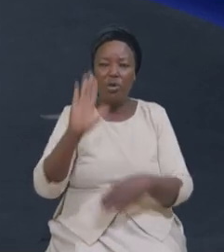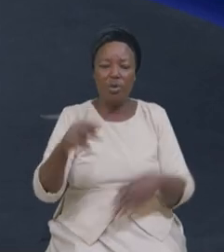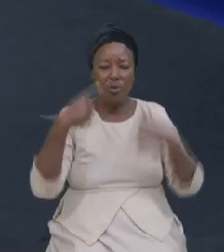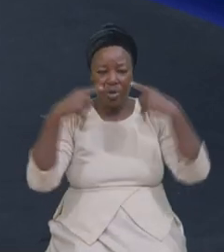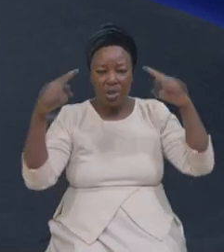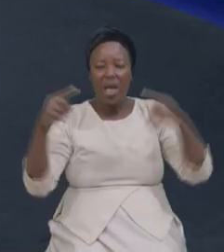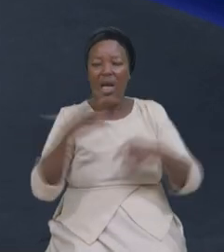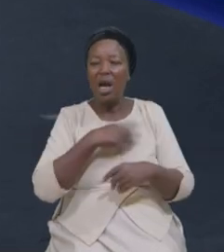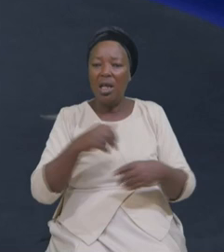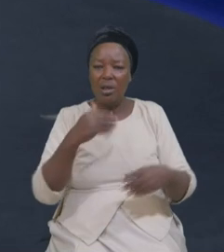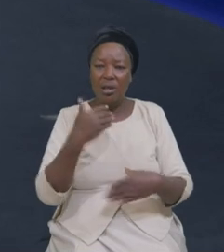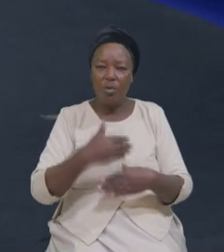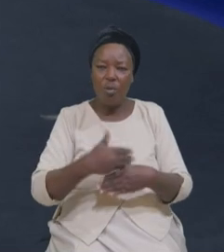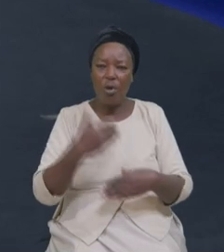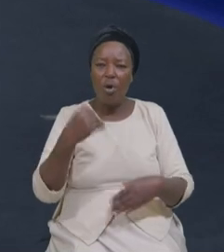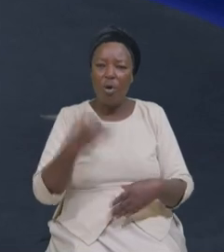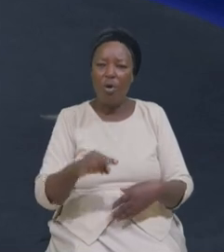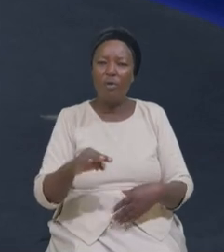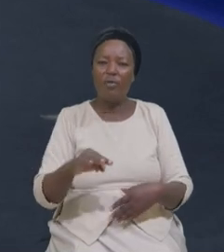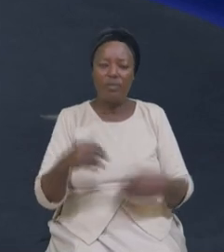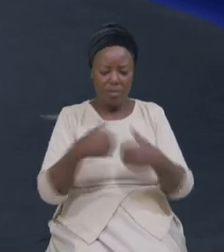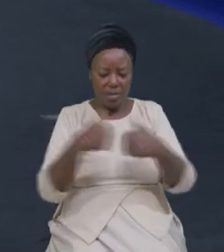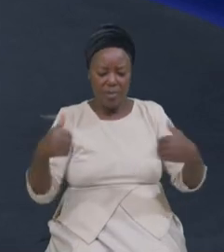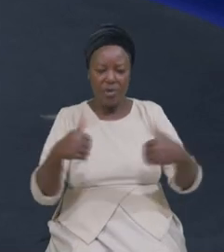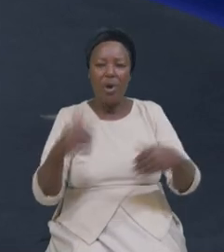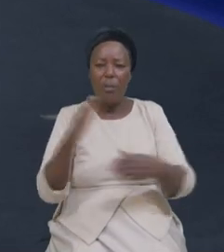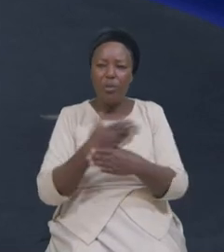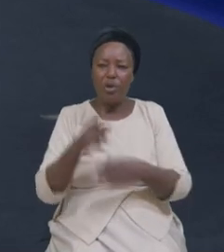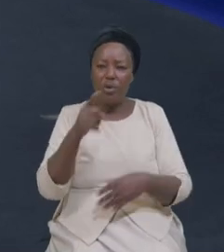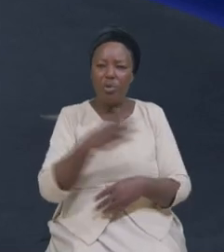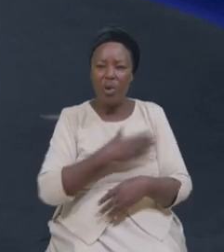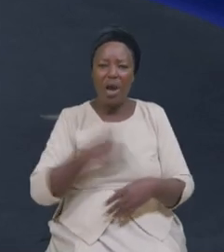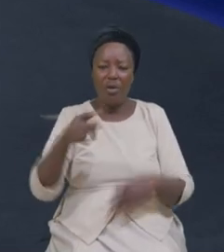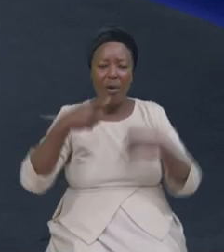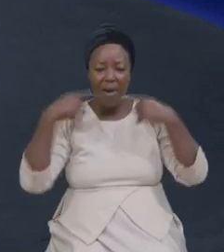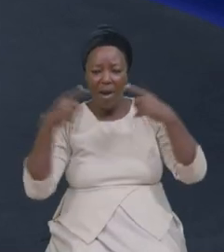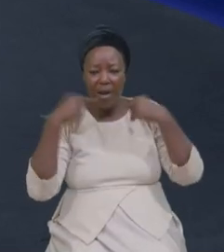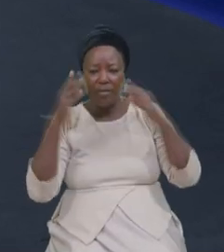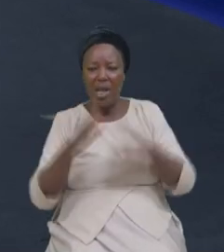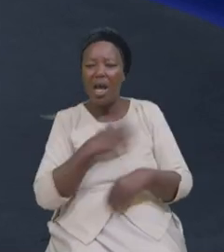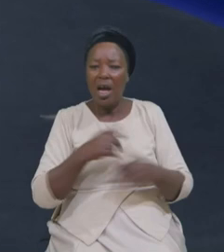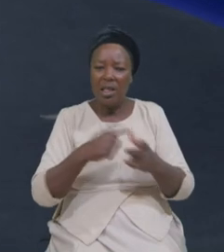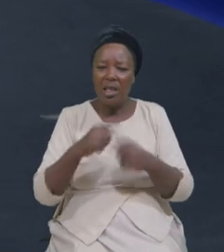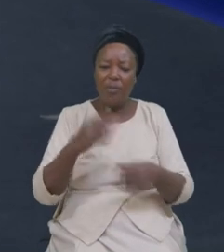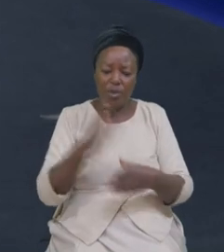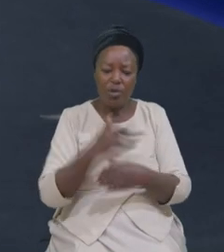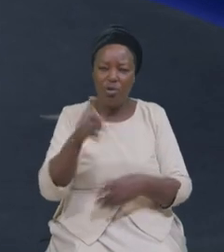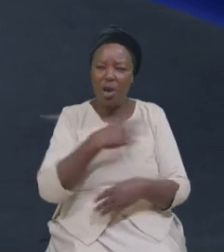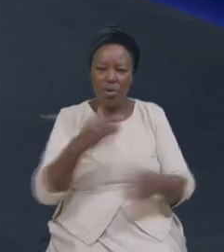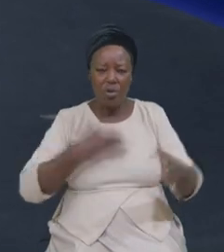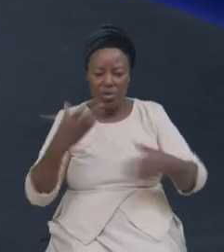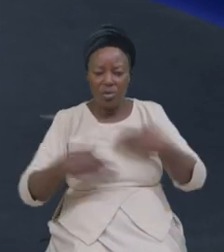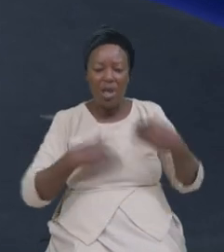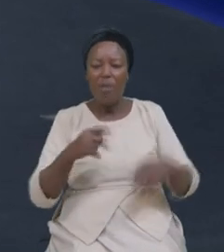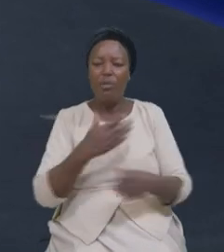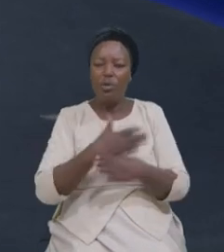wall of demarcation between you and laughter, between you and joy, and between you and the